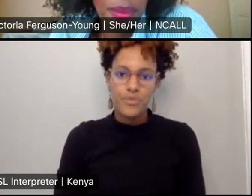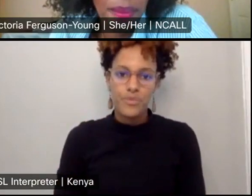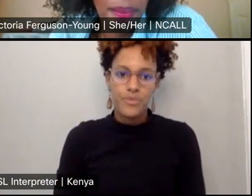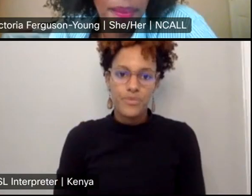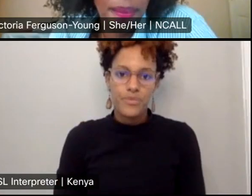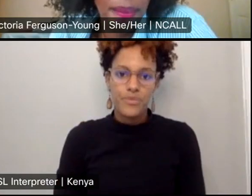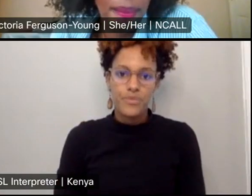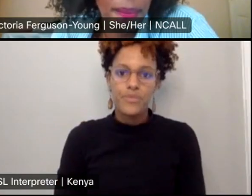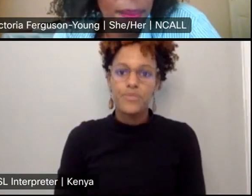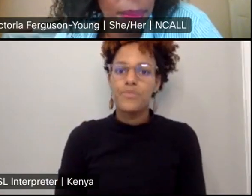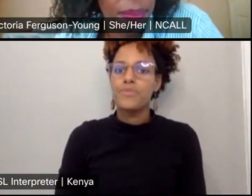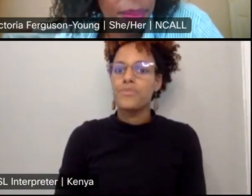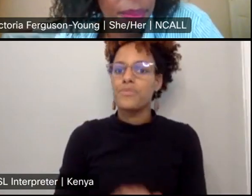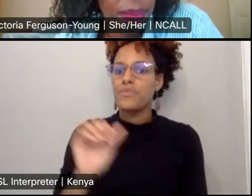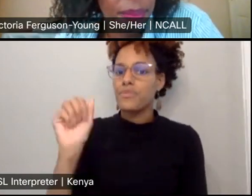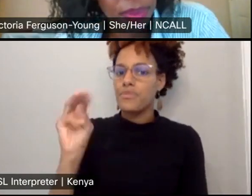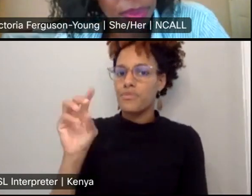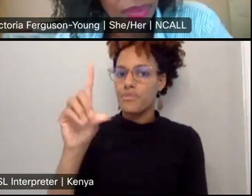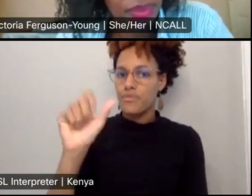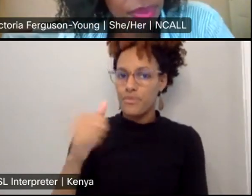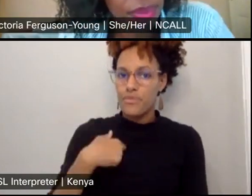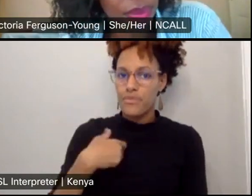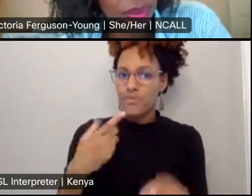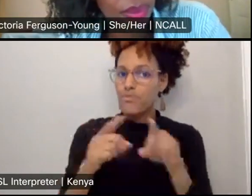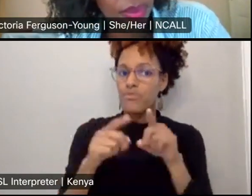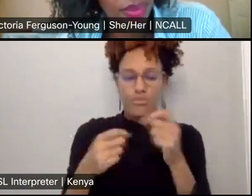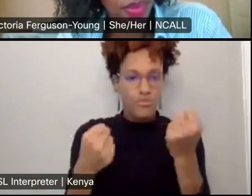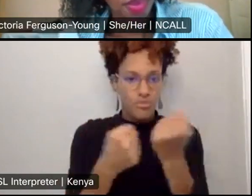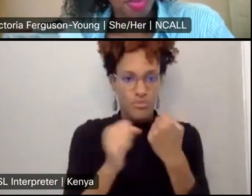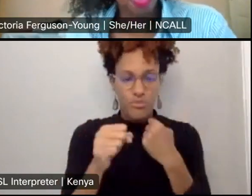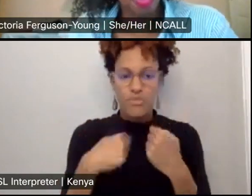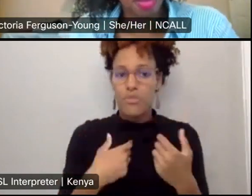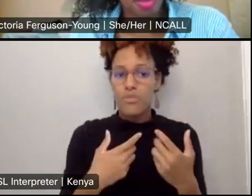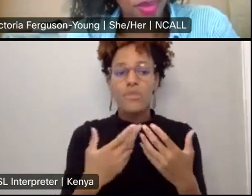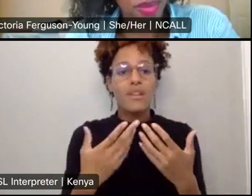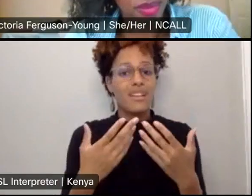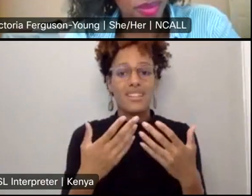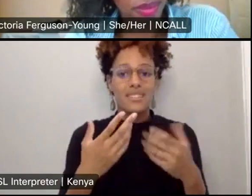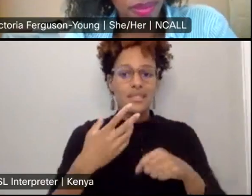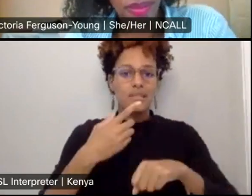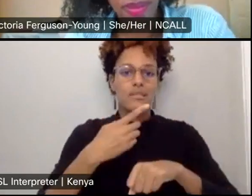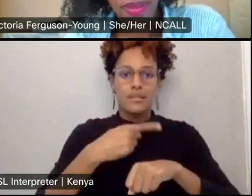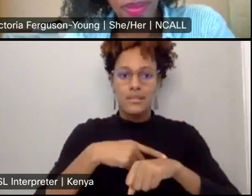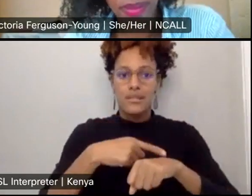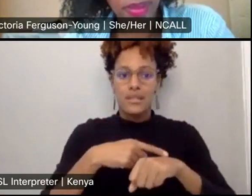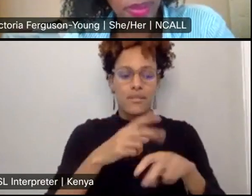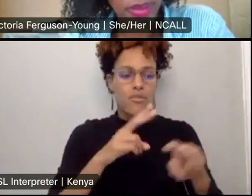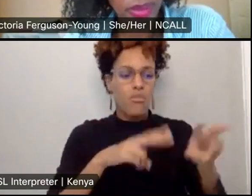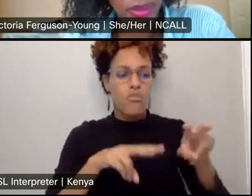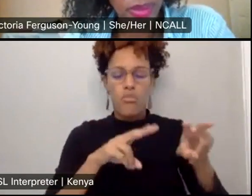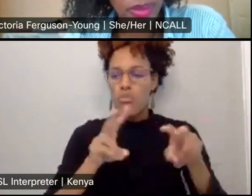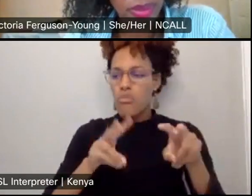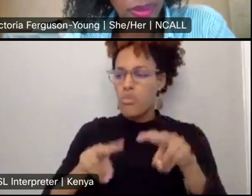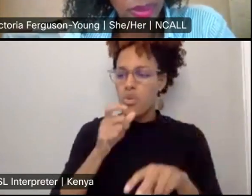Yeah, I would also echo that, those sentiments, and say that's absolutely the time to look at, well, who else